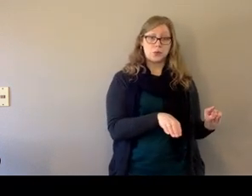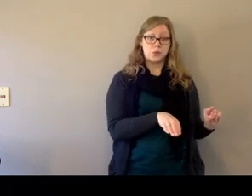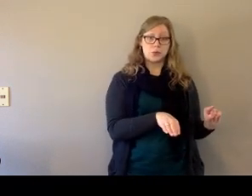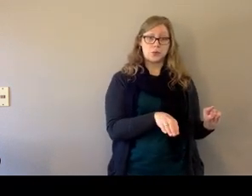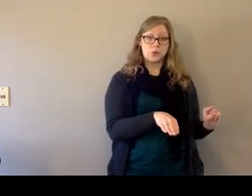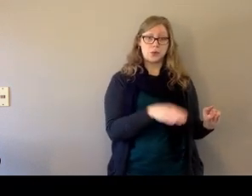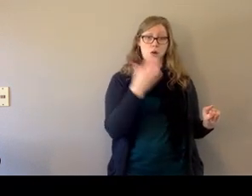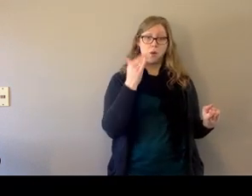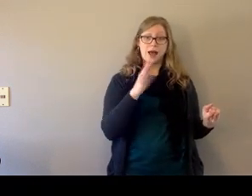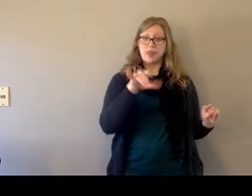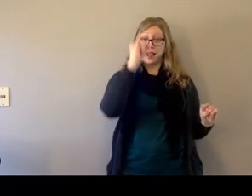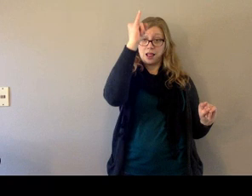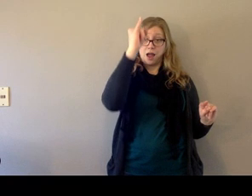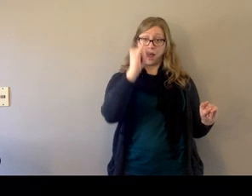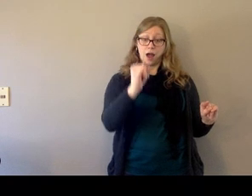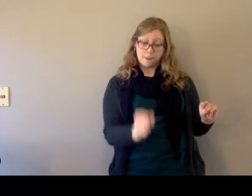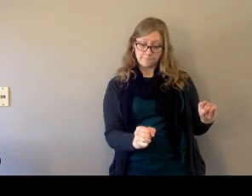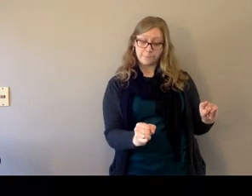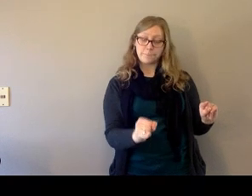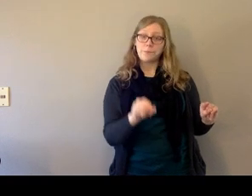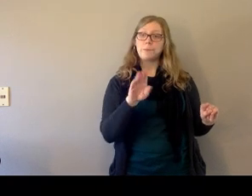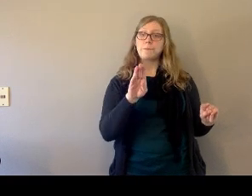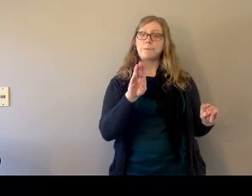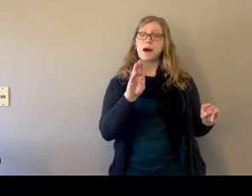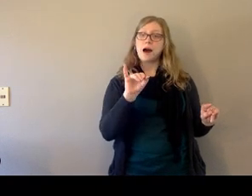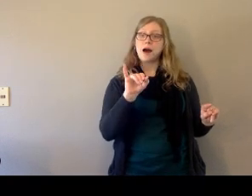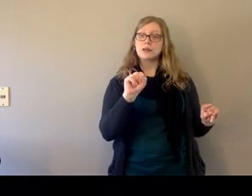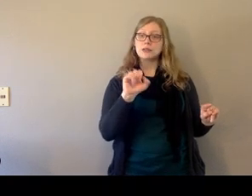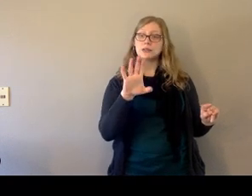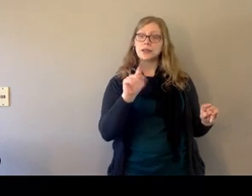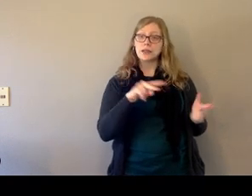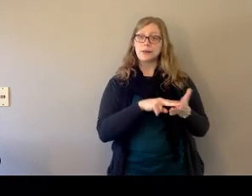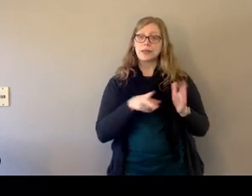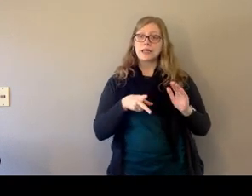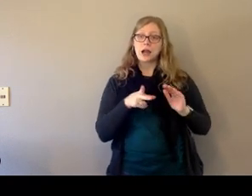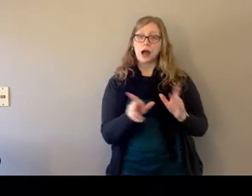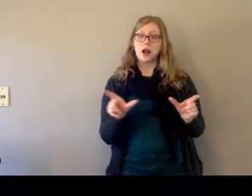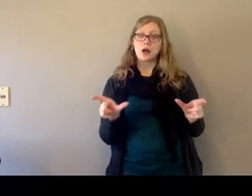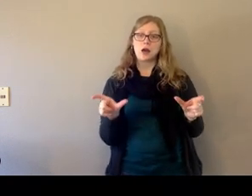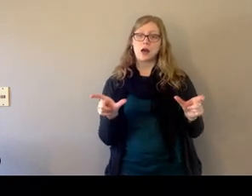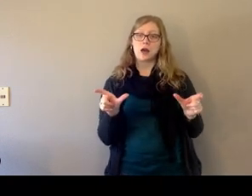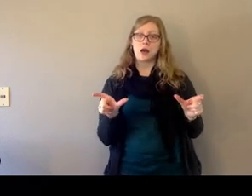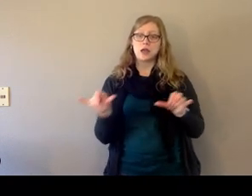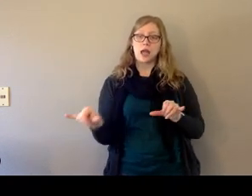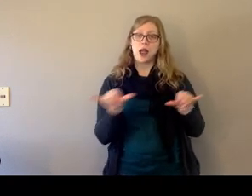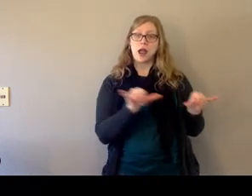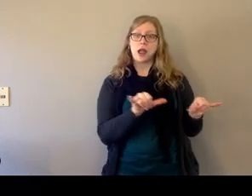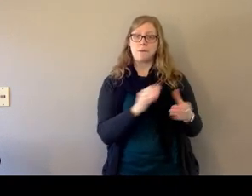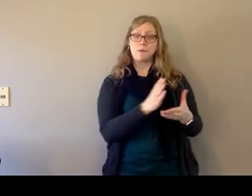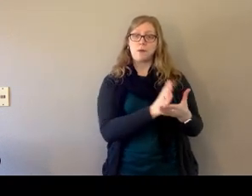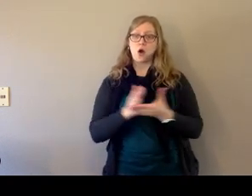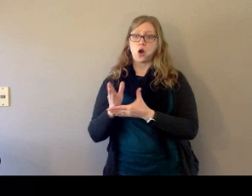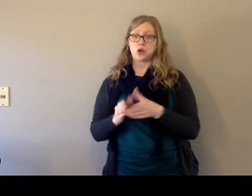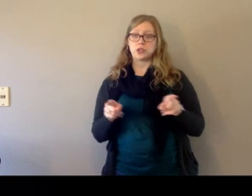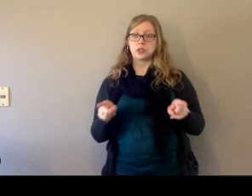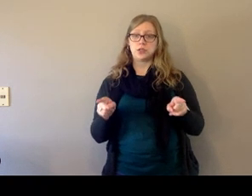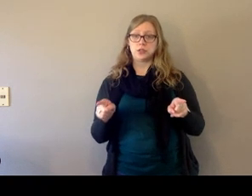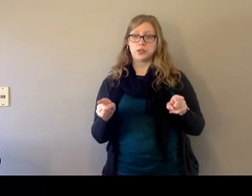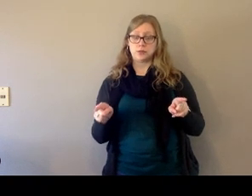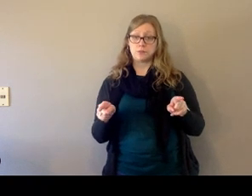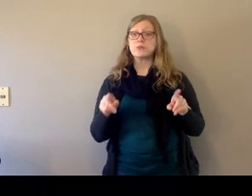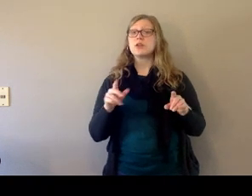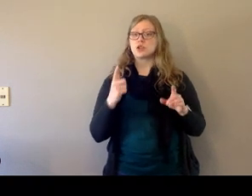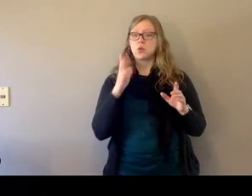is bisected, and the word bisect means cut into two congruent parts. So we know that. We also